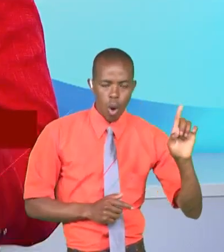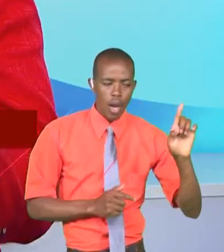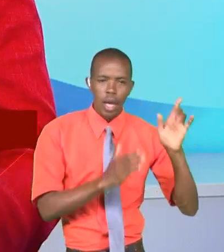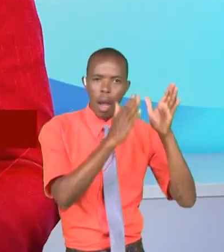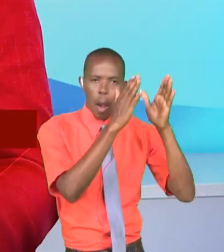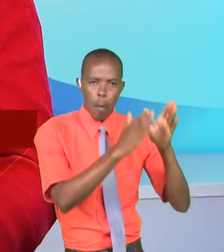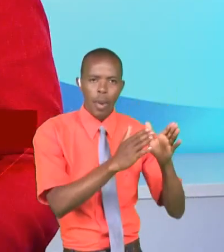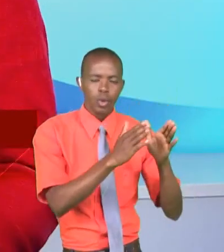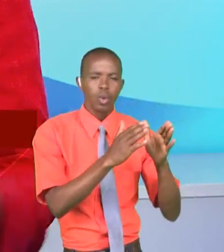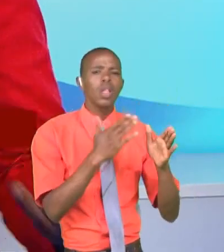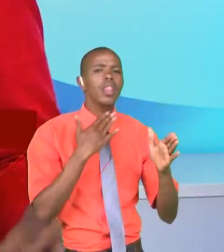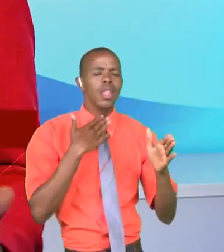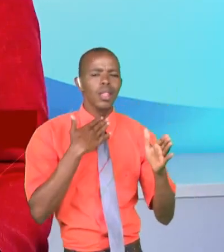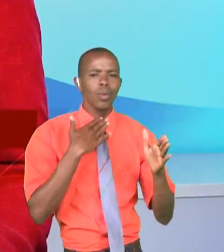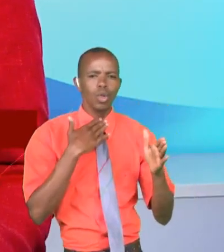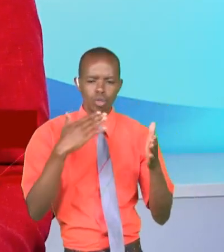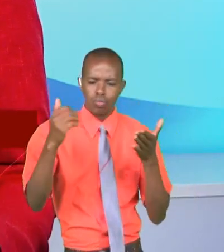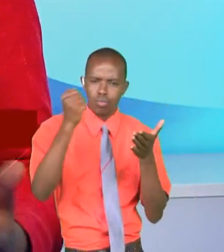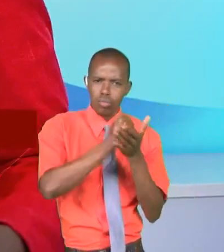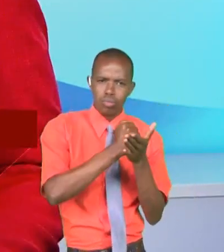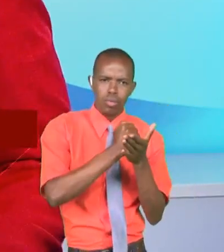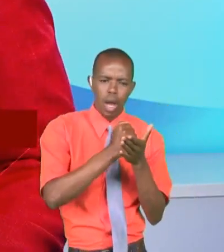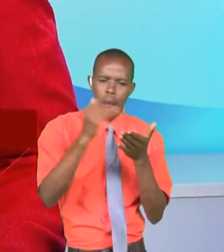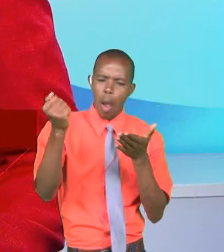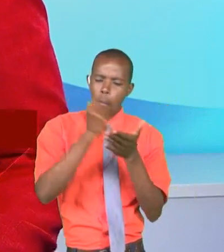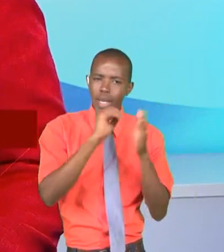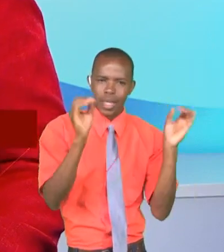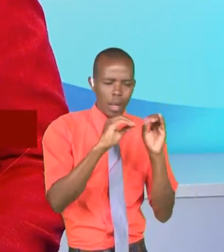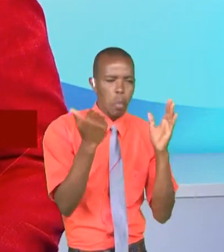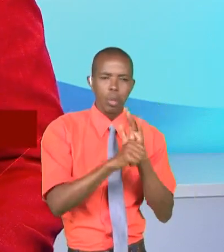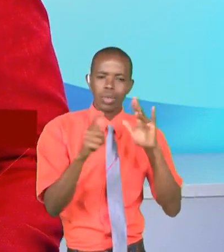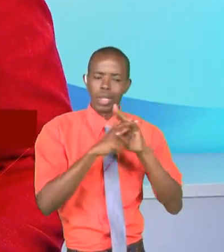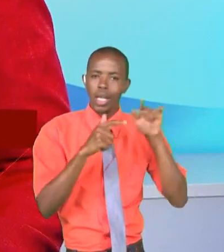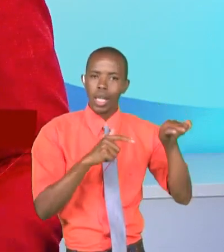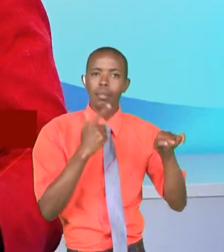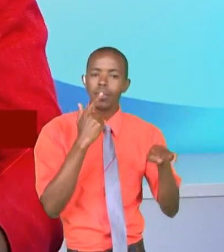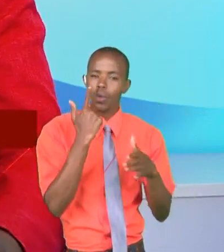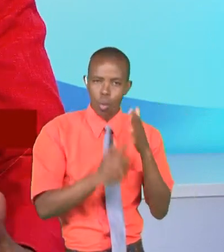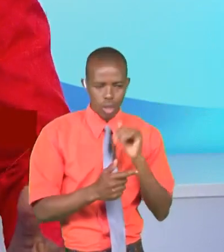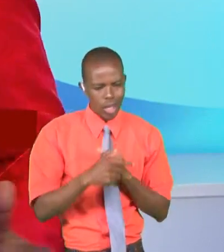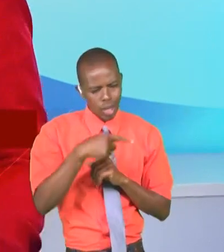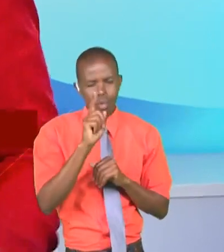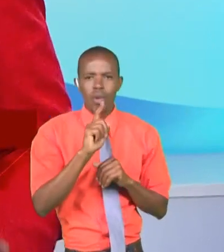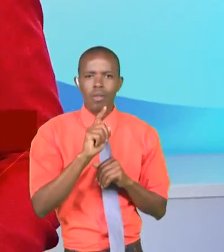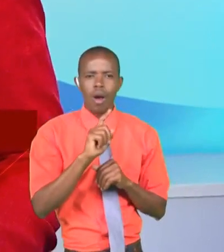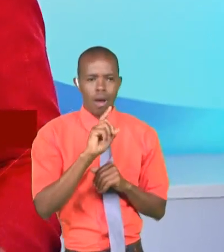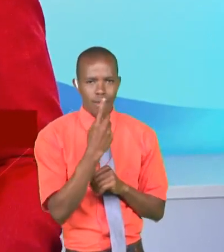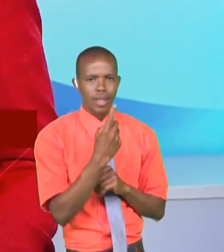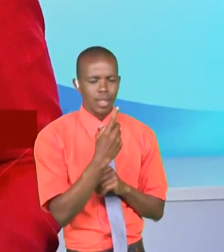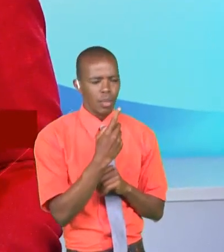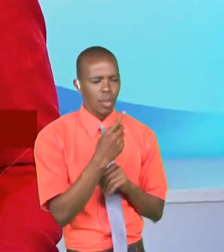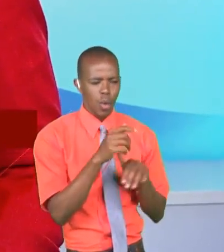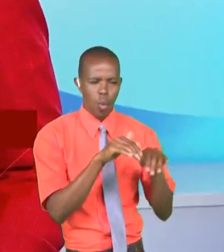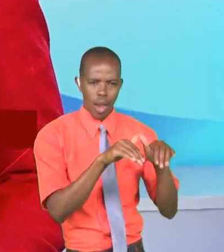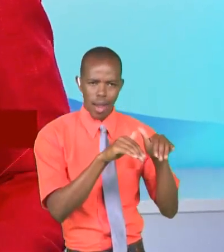candidate they are really fronting to be candidate is not picked? What happens? And that's where problems begin. And that's why I say it. Let them still bask in the honeymoon stage